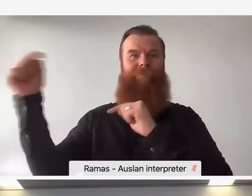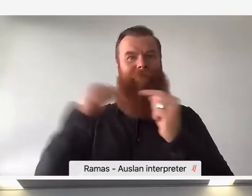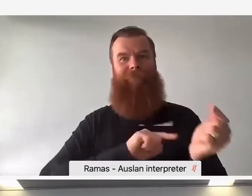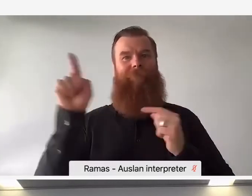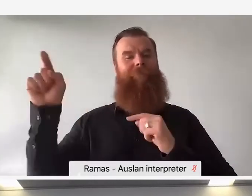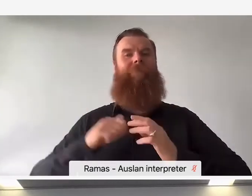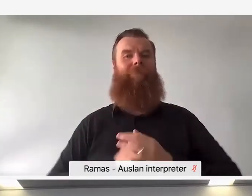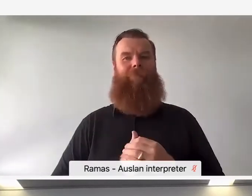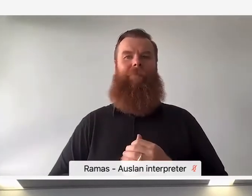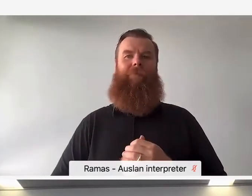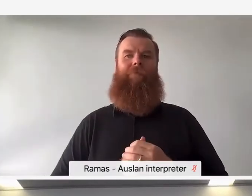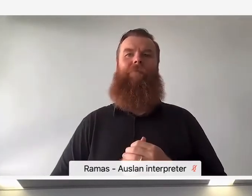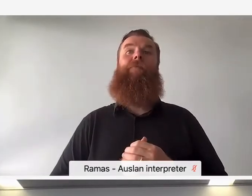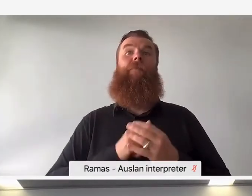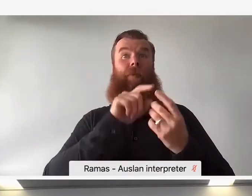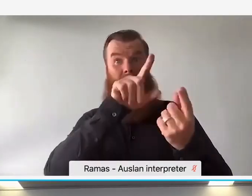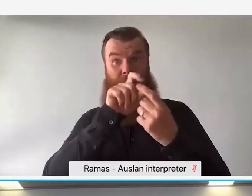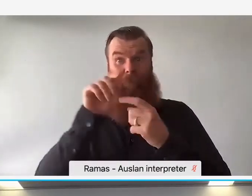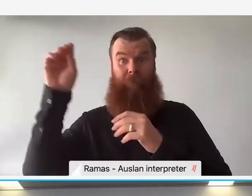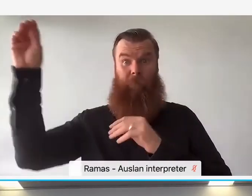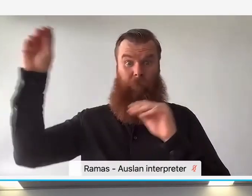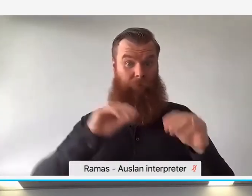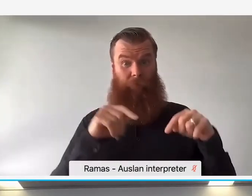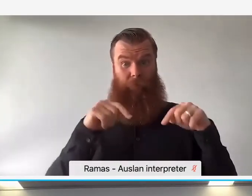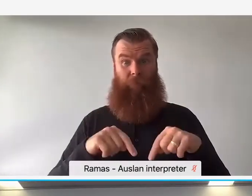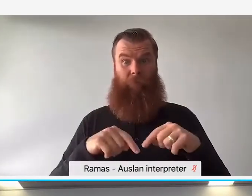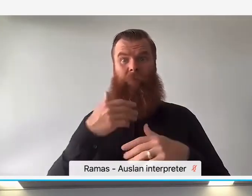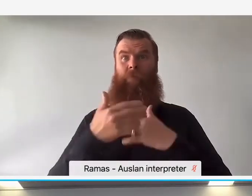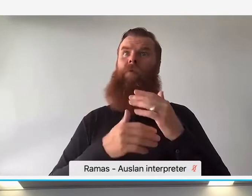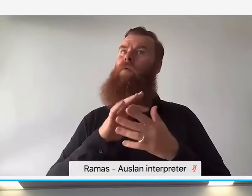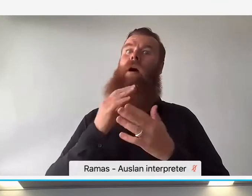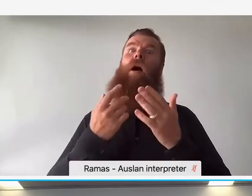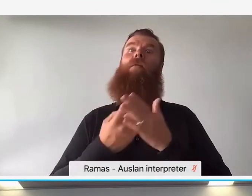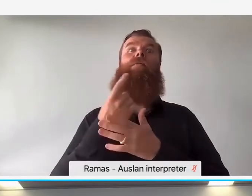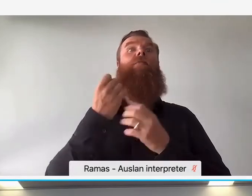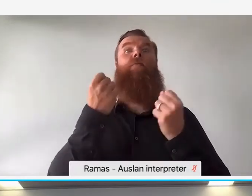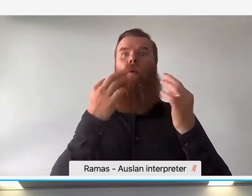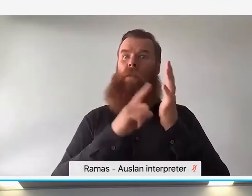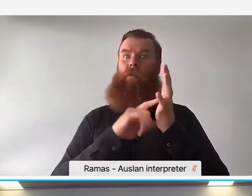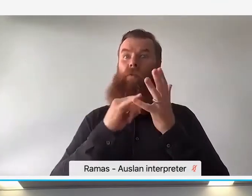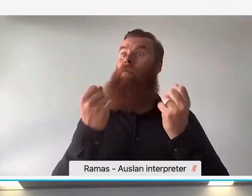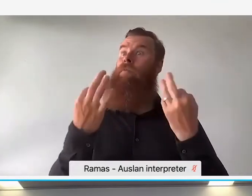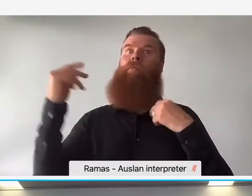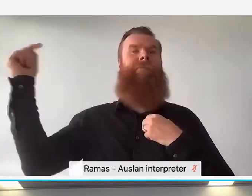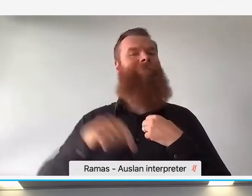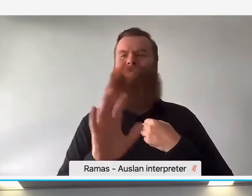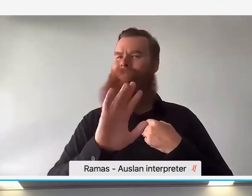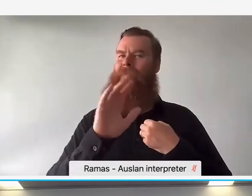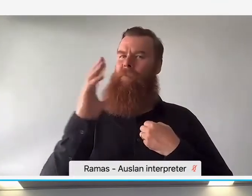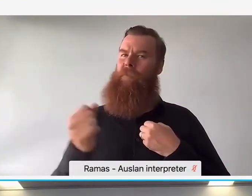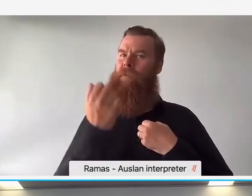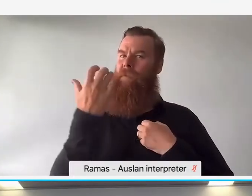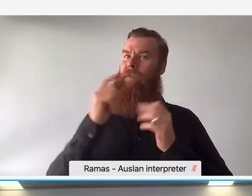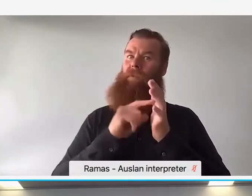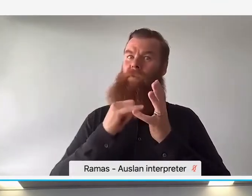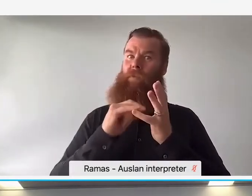Recruitment and mobilisation doesn't happen without the LSU. They have many stakeholders in the labour mobility ecosystem